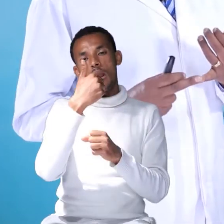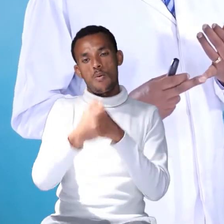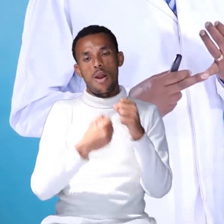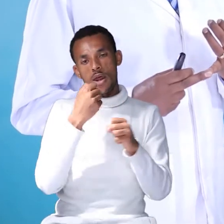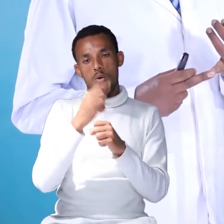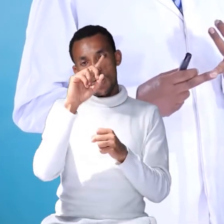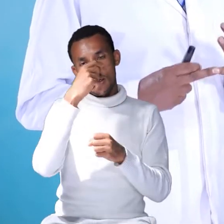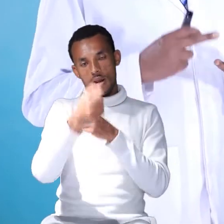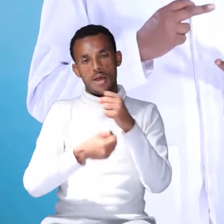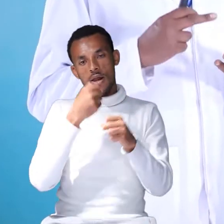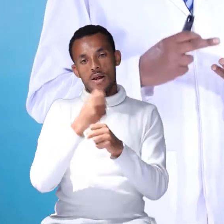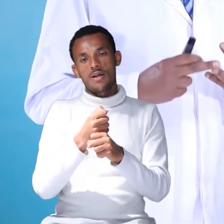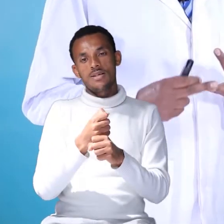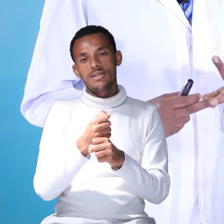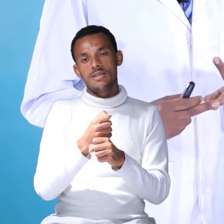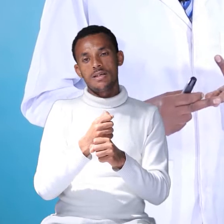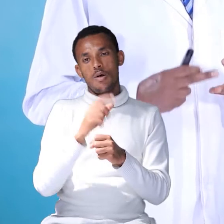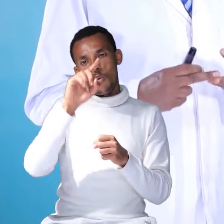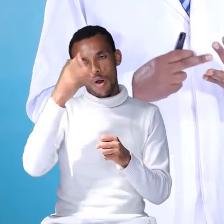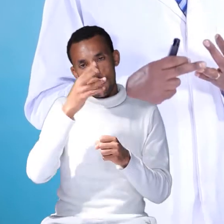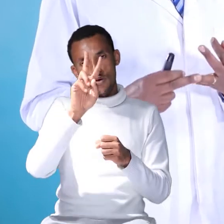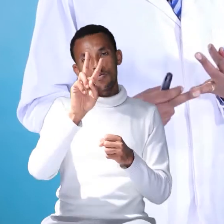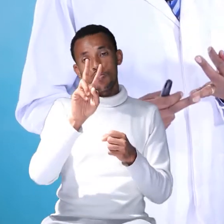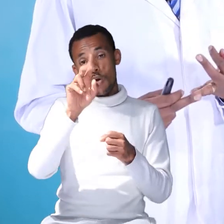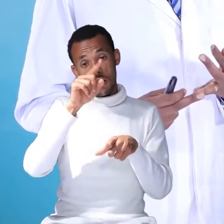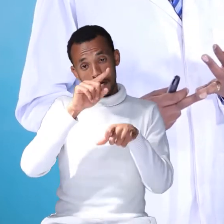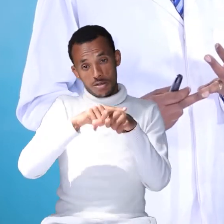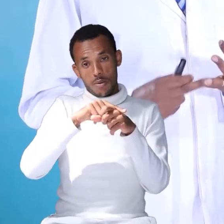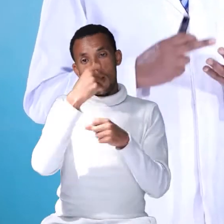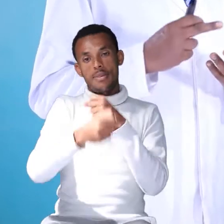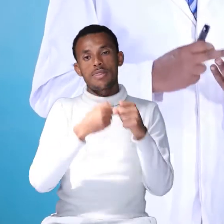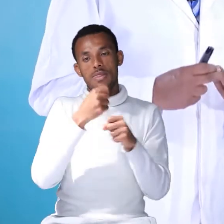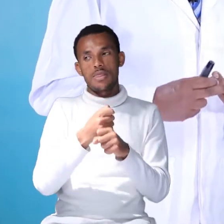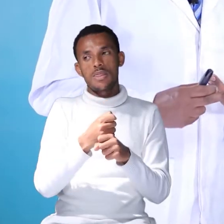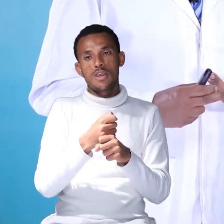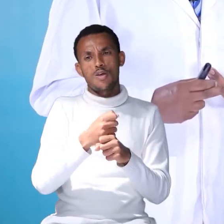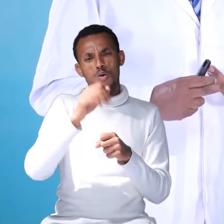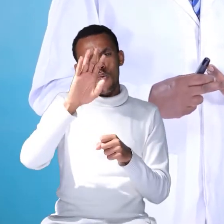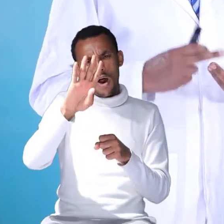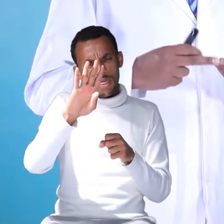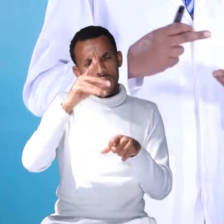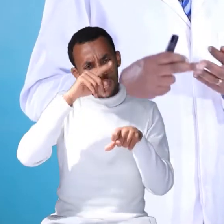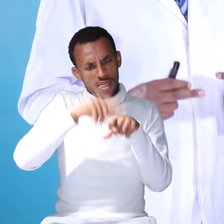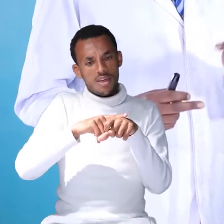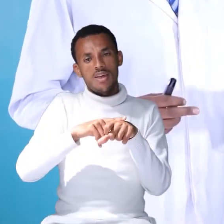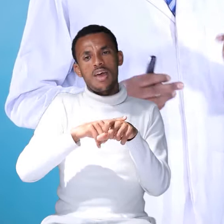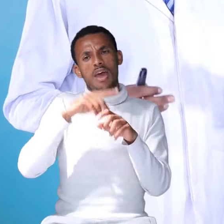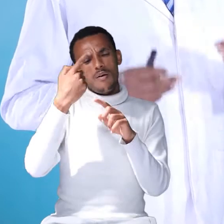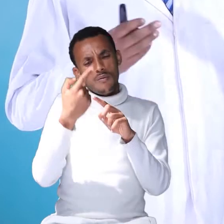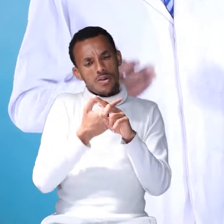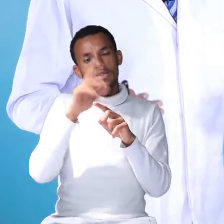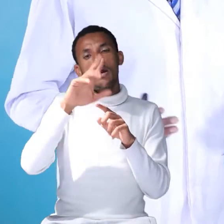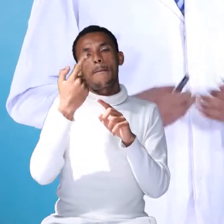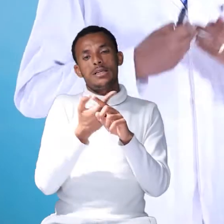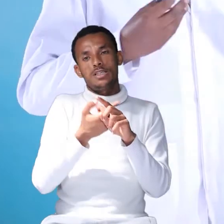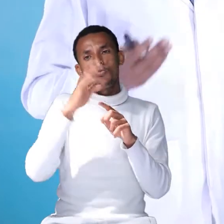1 in a year, semi-annually, twice in a year, quarterly, every 3 months, that means 4